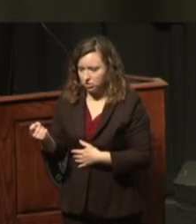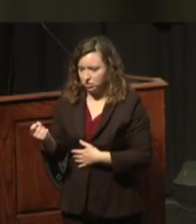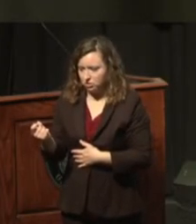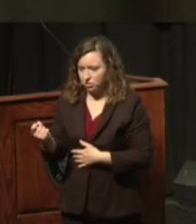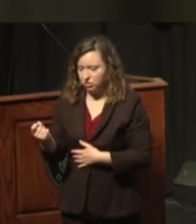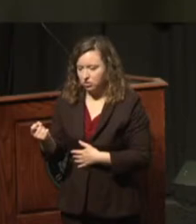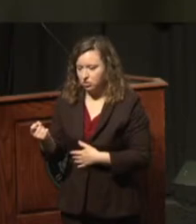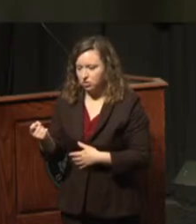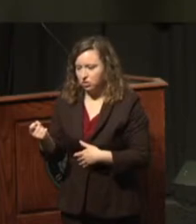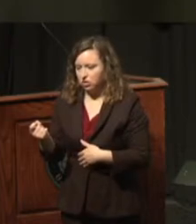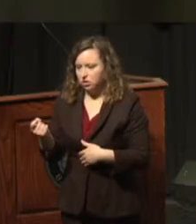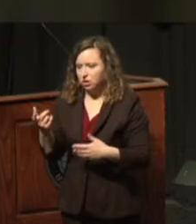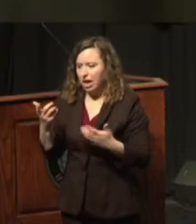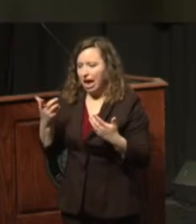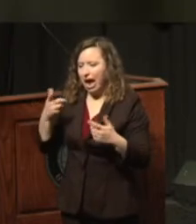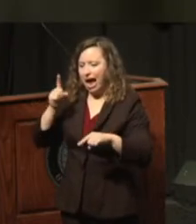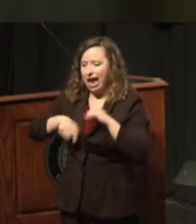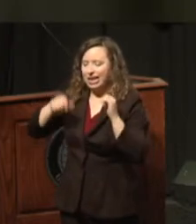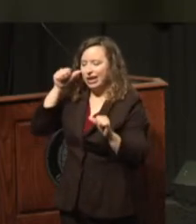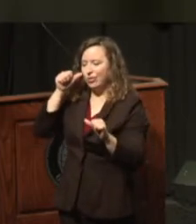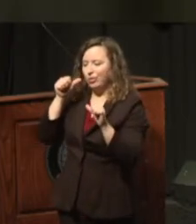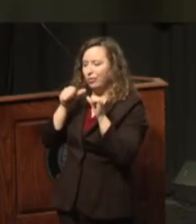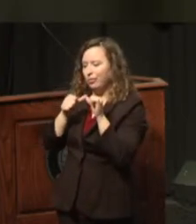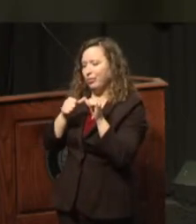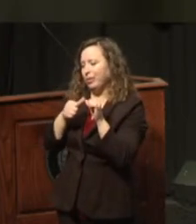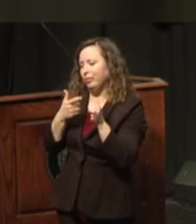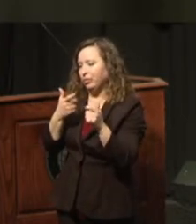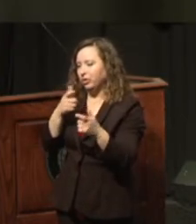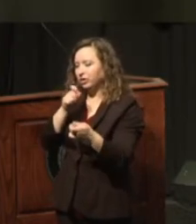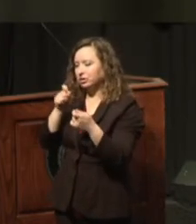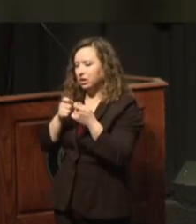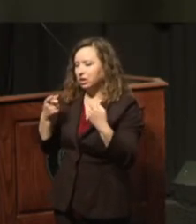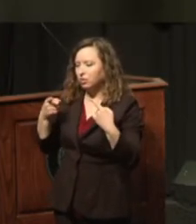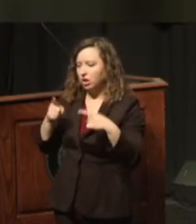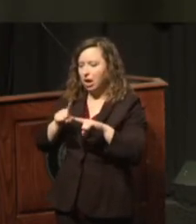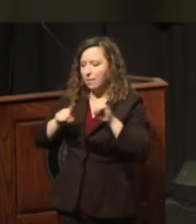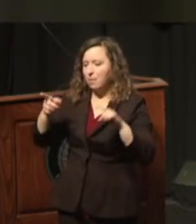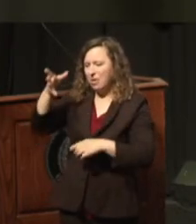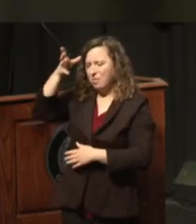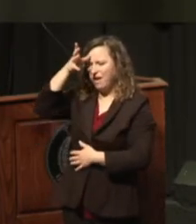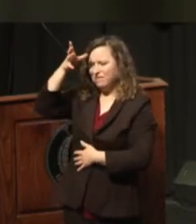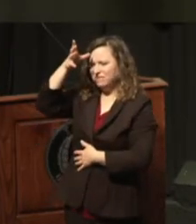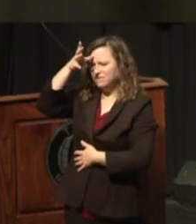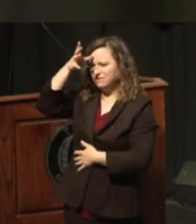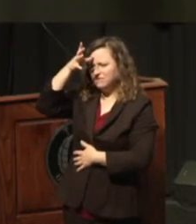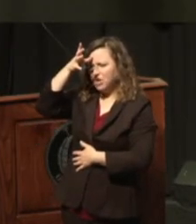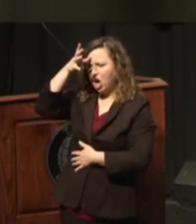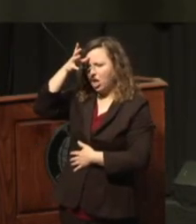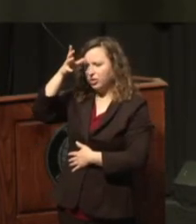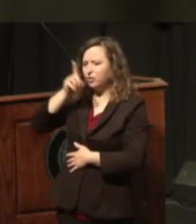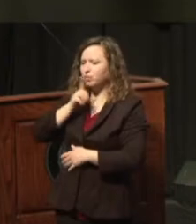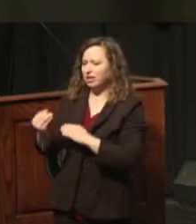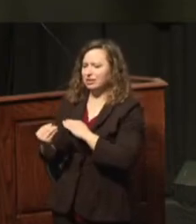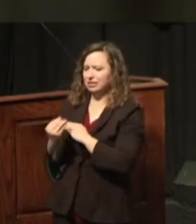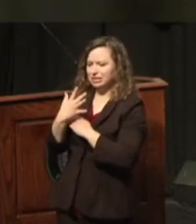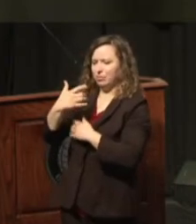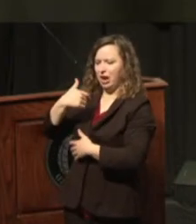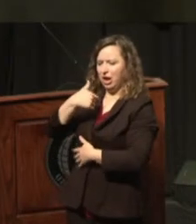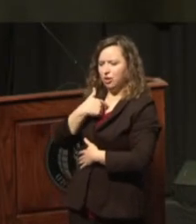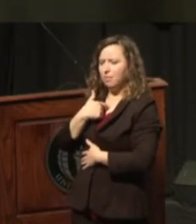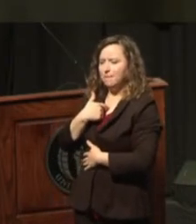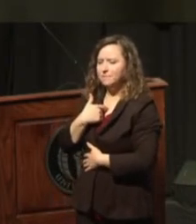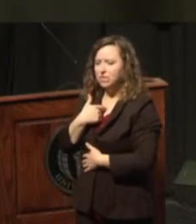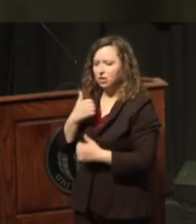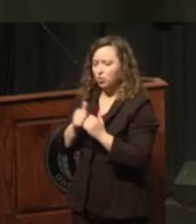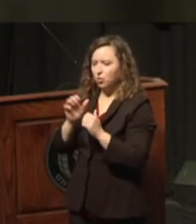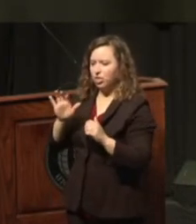And I never really talked about this with him. And my parents came to visit one time and he told my father I was so inspiring. And I said, why?